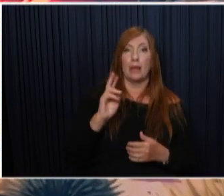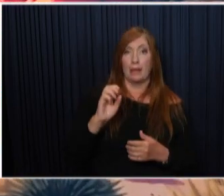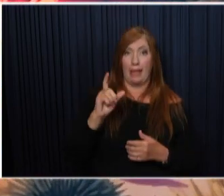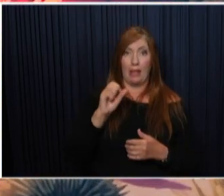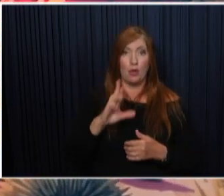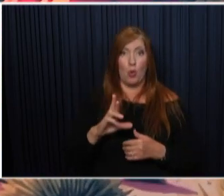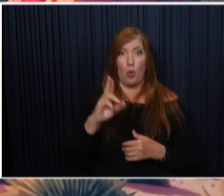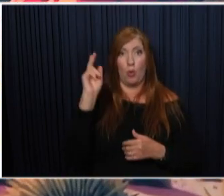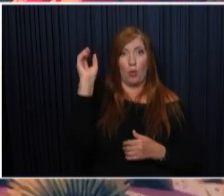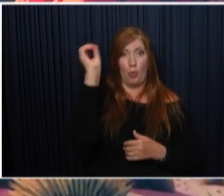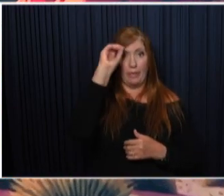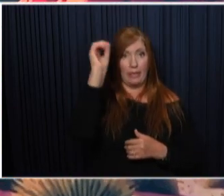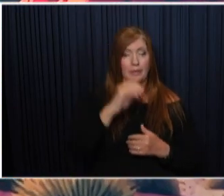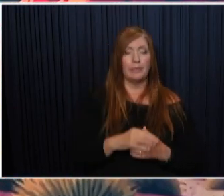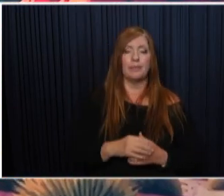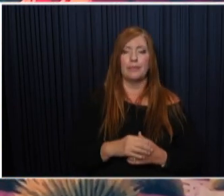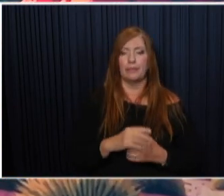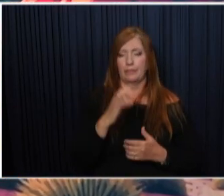on that?